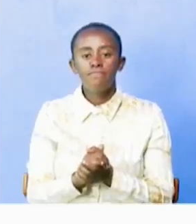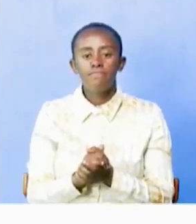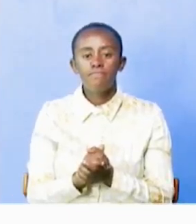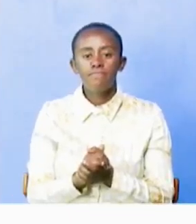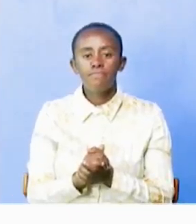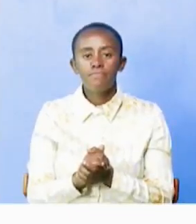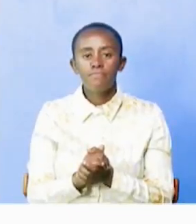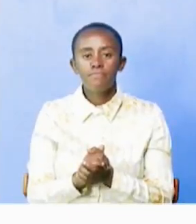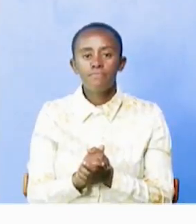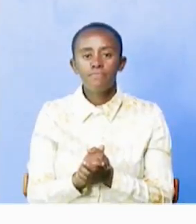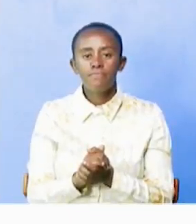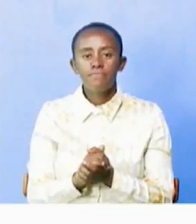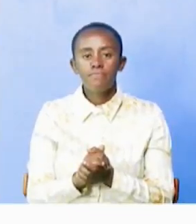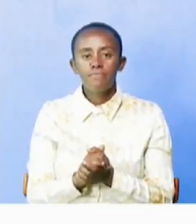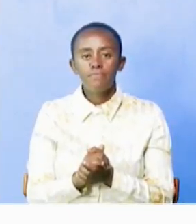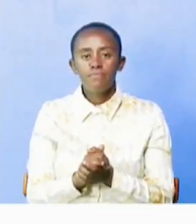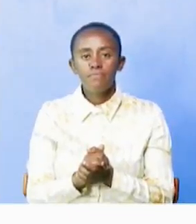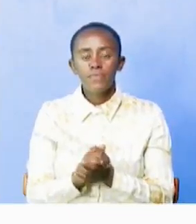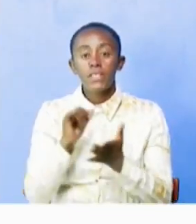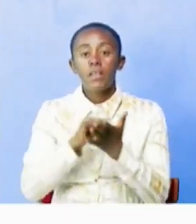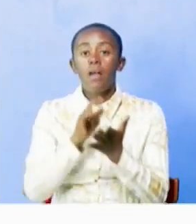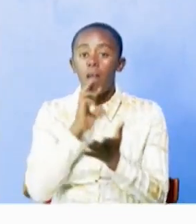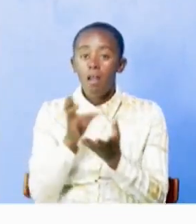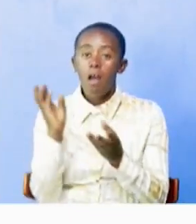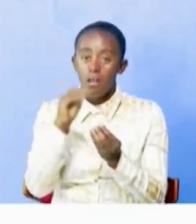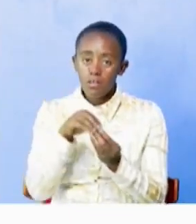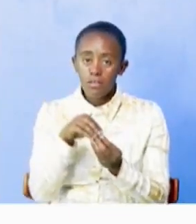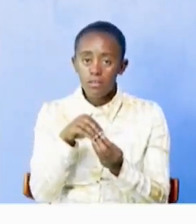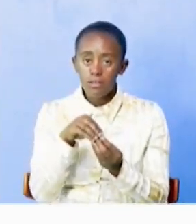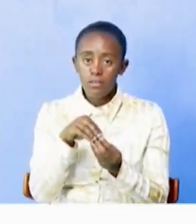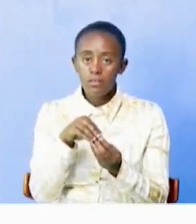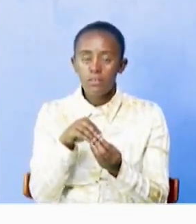Are phrases that are added